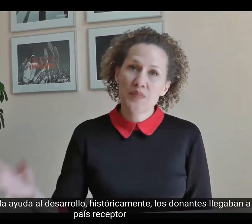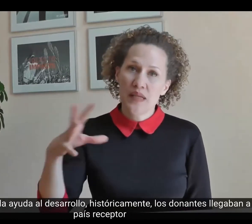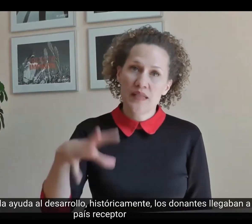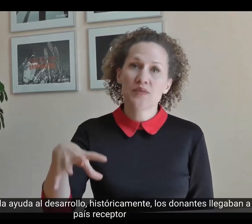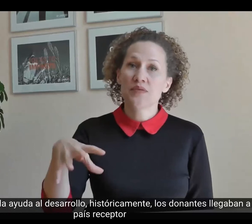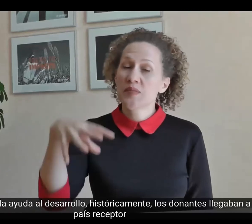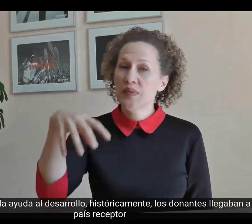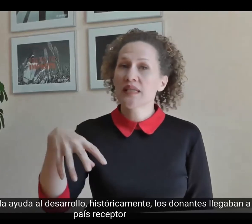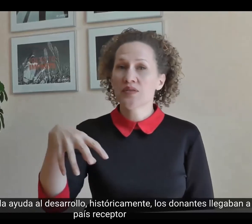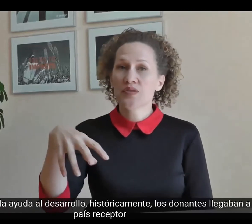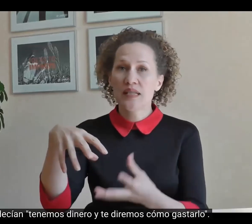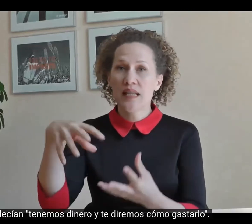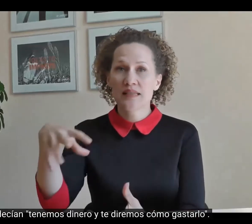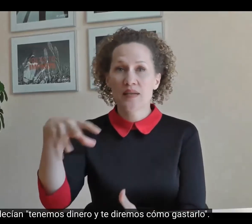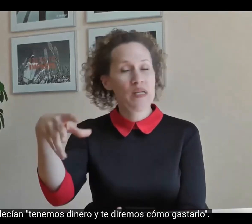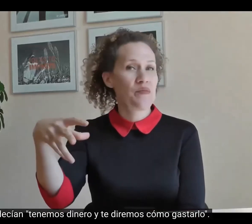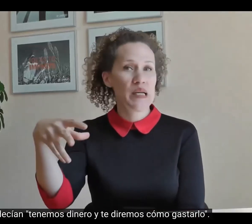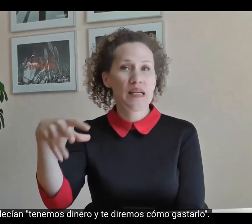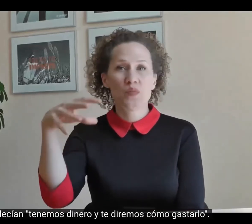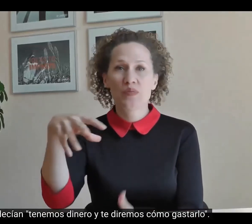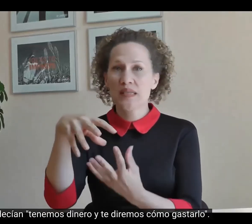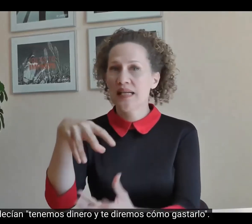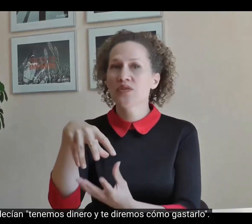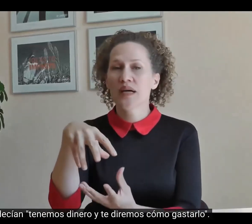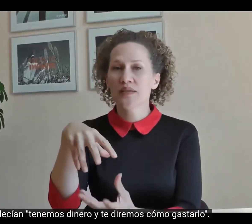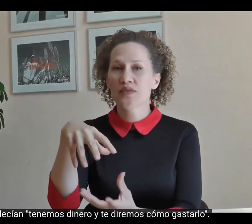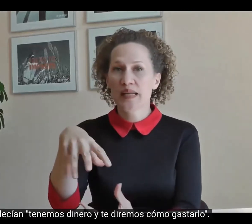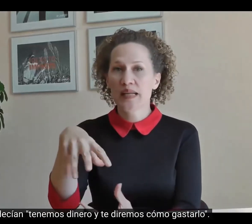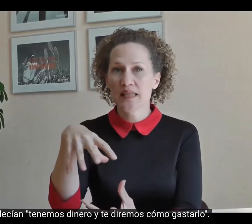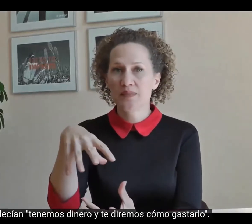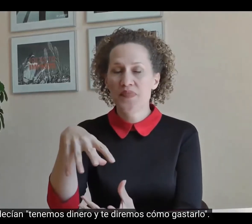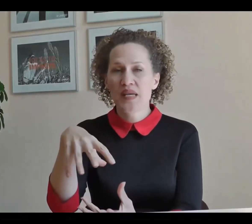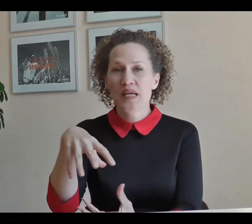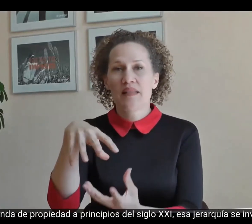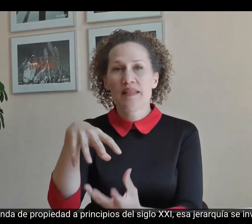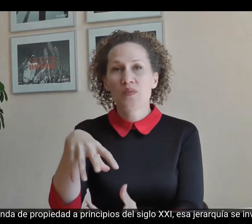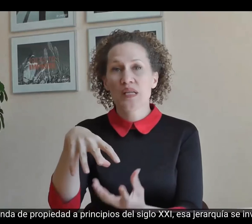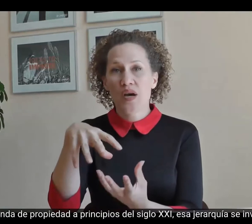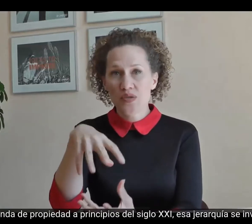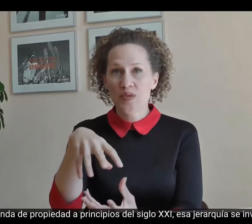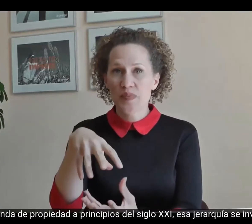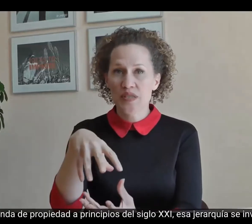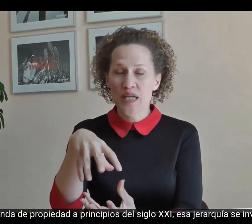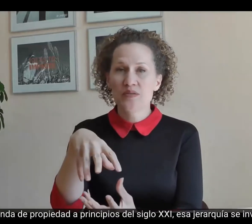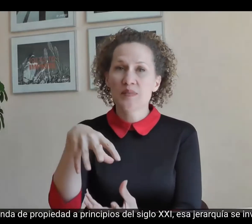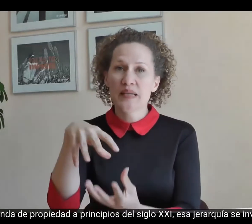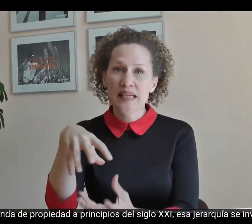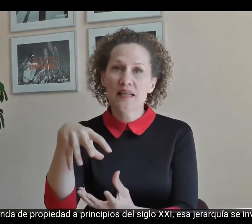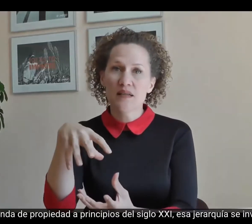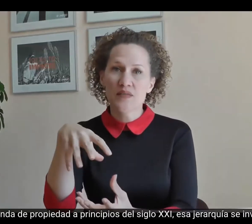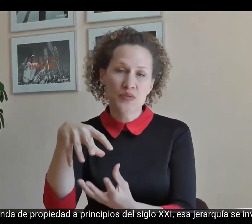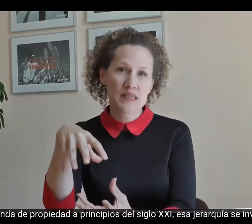donors came into a recipient country and they said, we have money and we will tell you how to spend it. Then with the ownership agenda